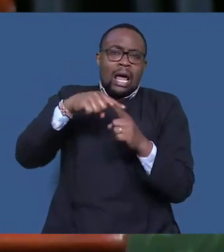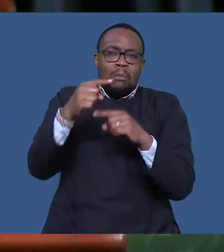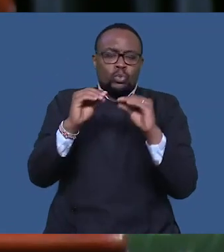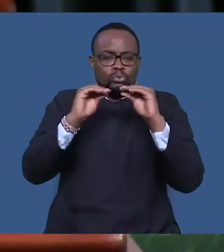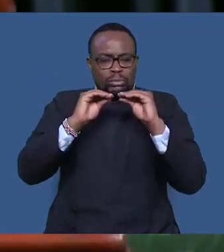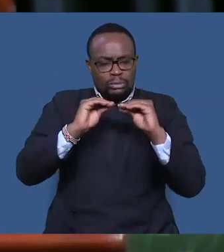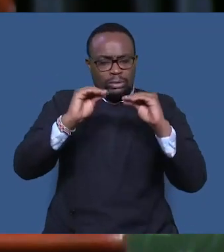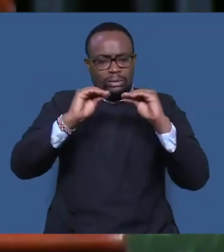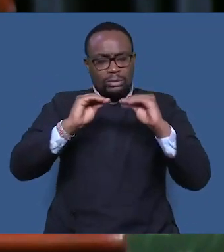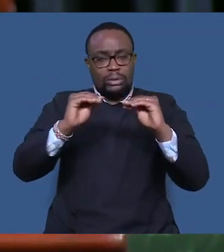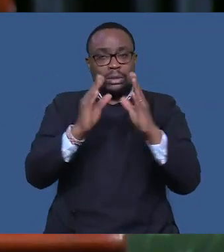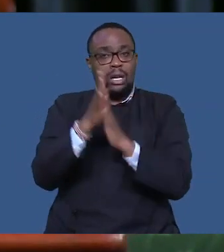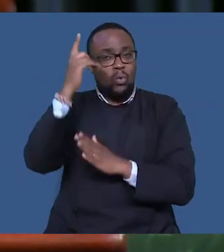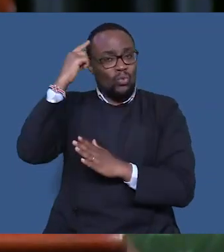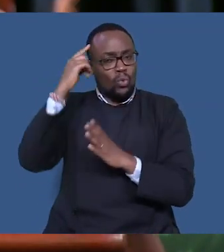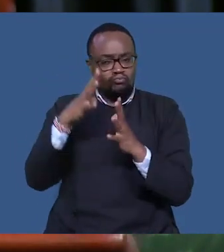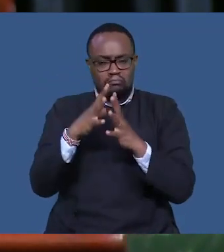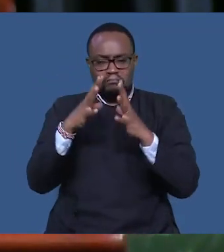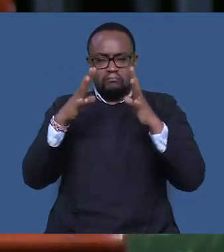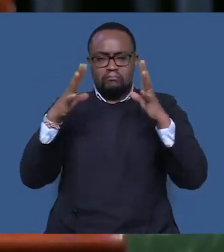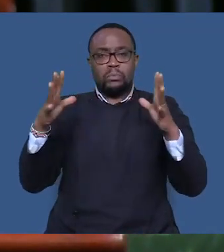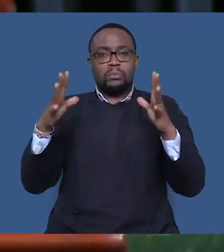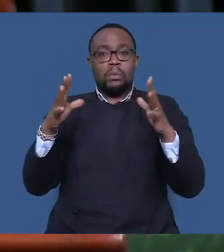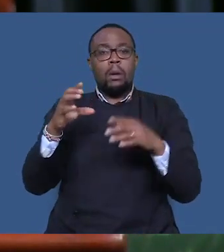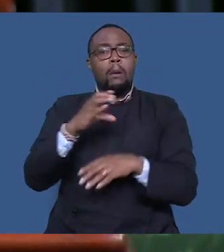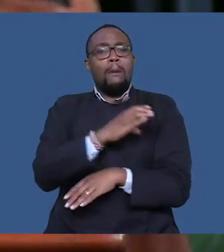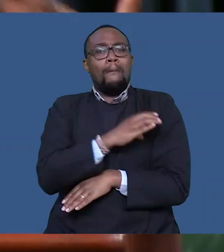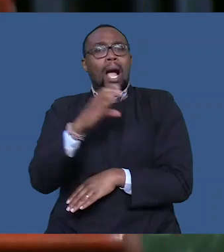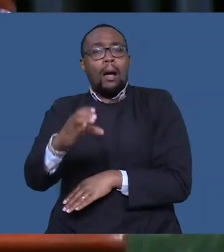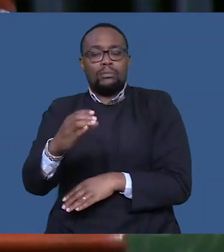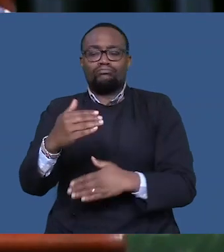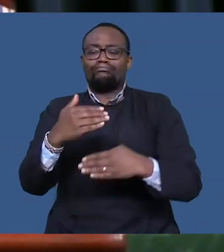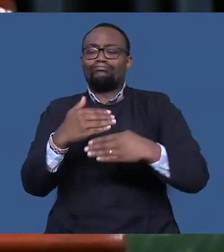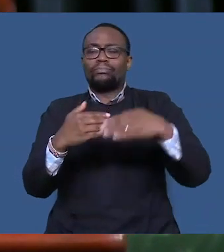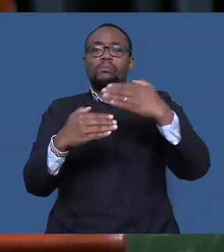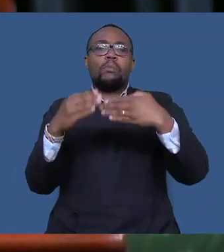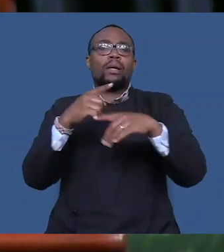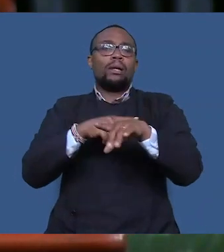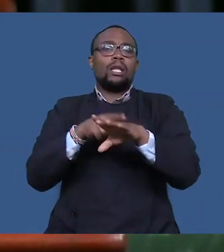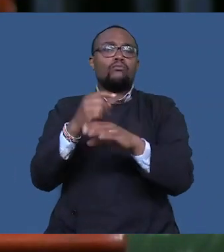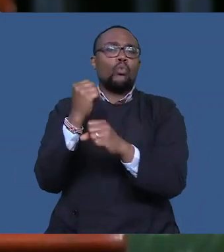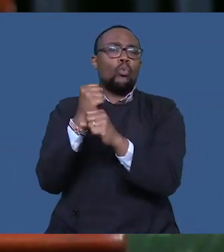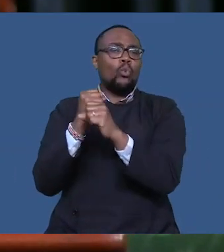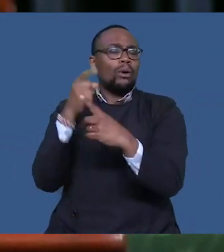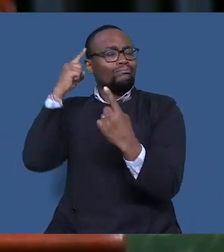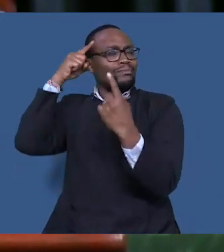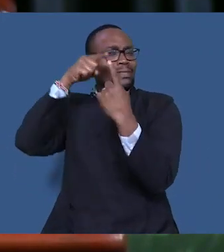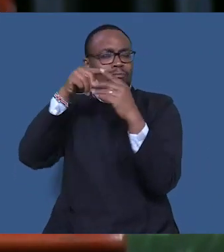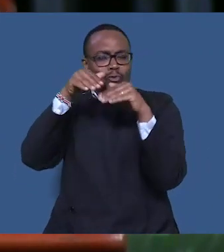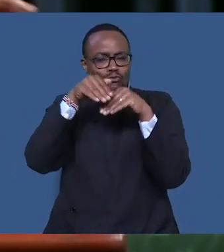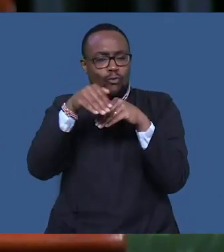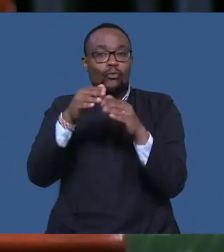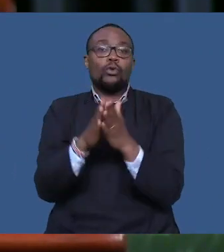that actually expand your thought processes, build your capacity as you continue to take up your assignment. And just an encouragement